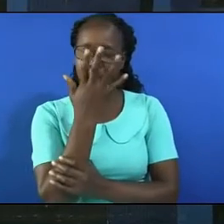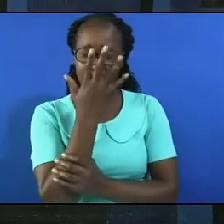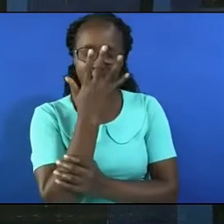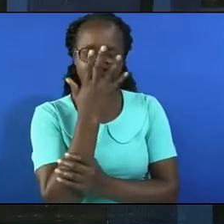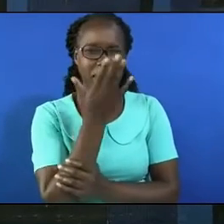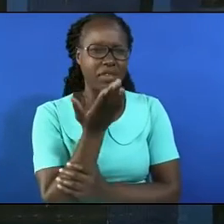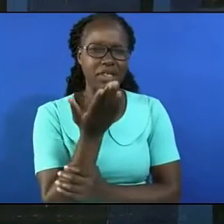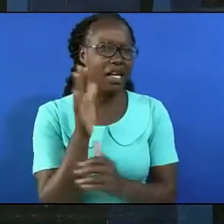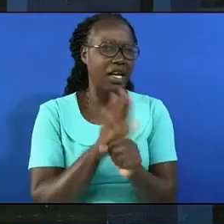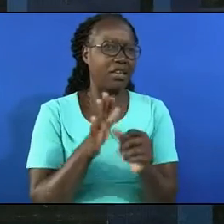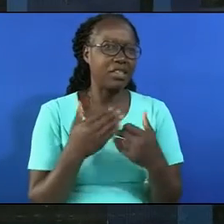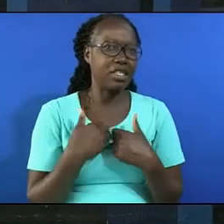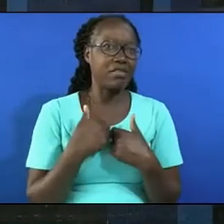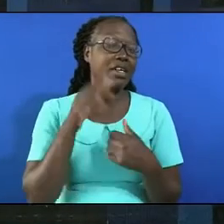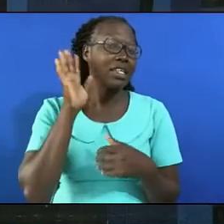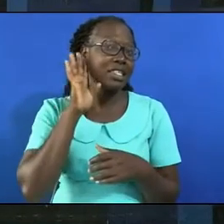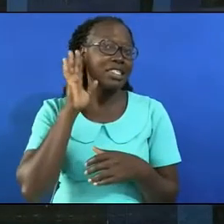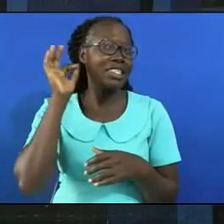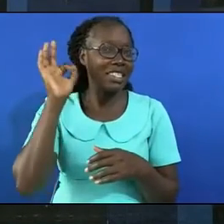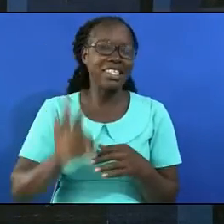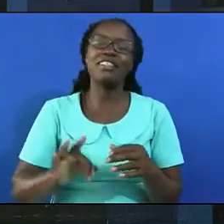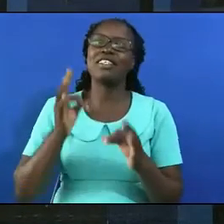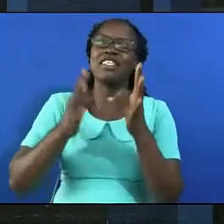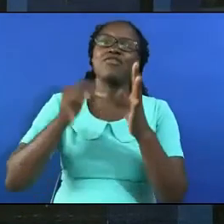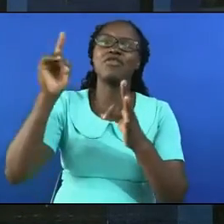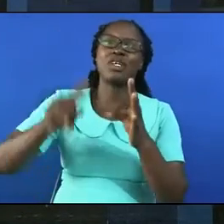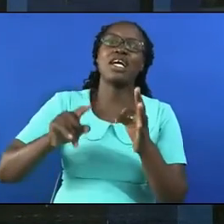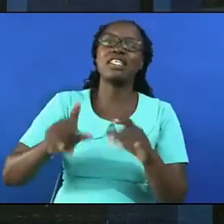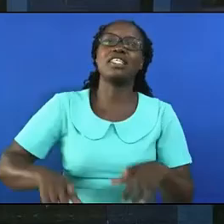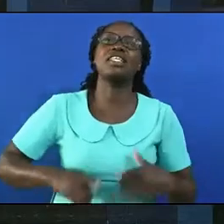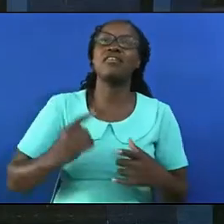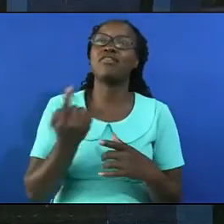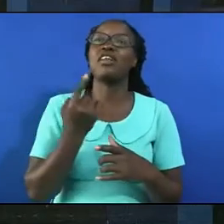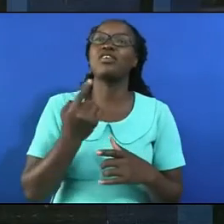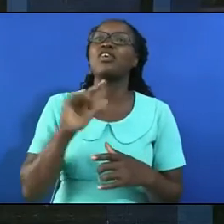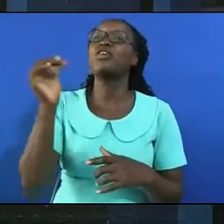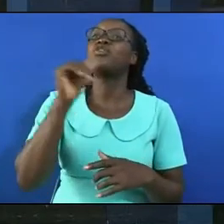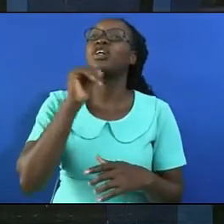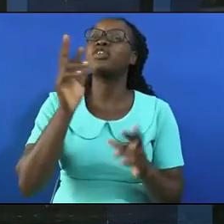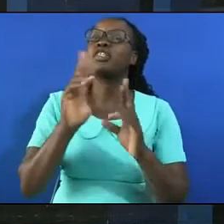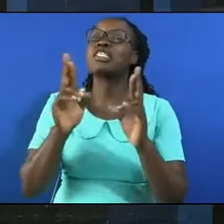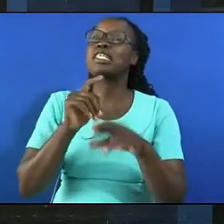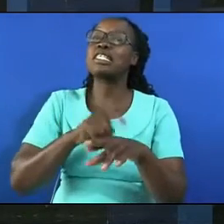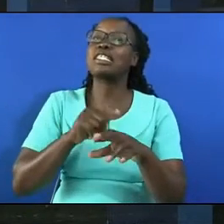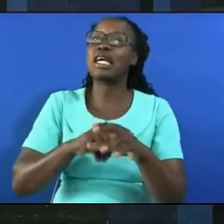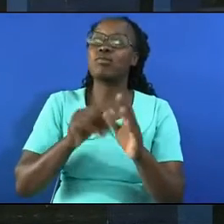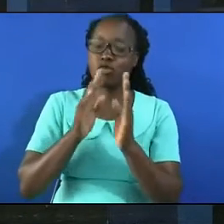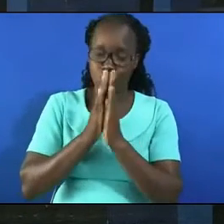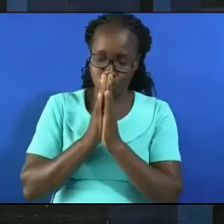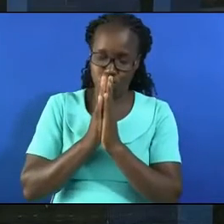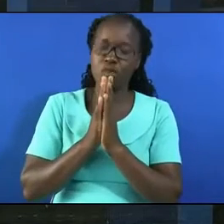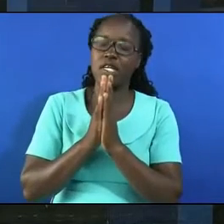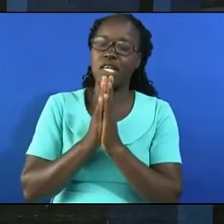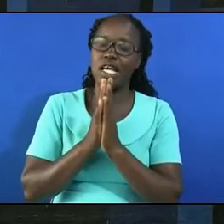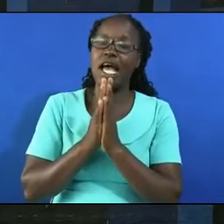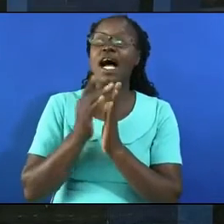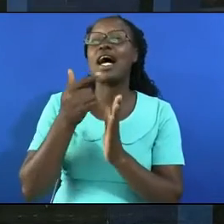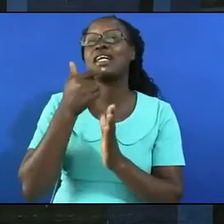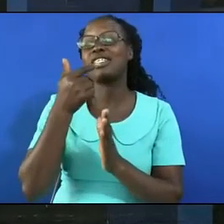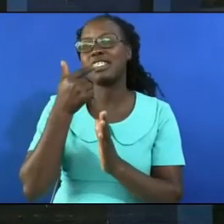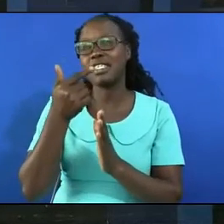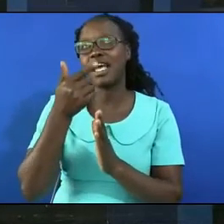Listen, brothers and sisters, if you can't live alone, you are not ready to live life. It is time to pray and